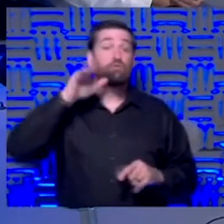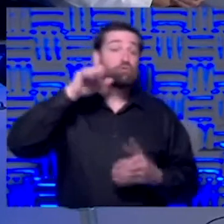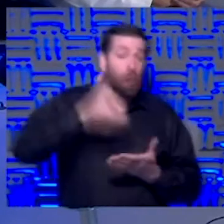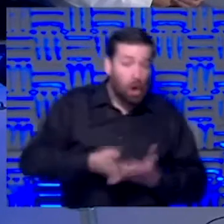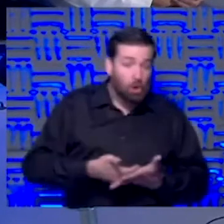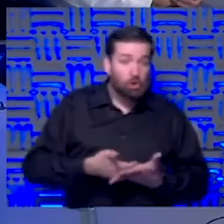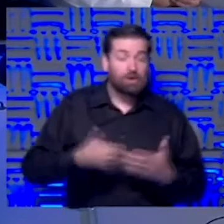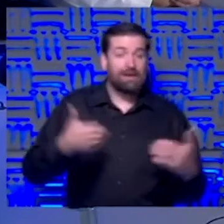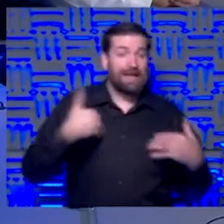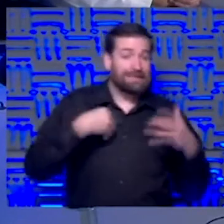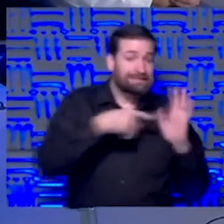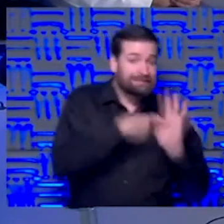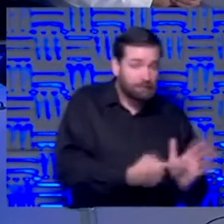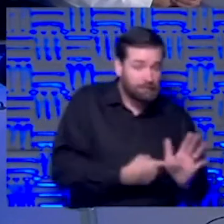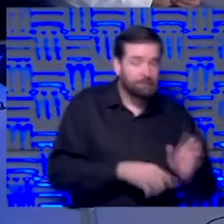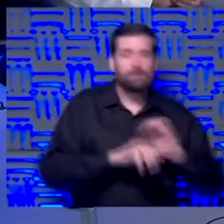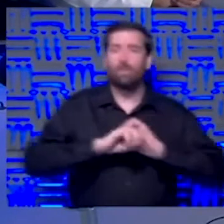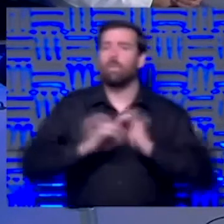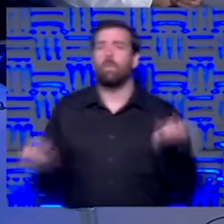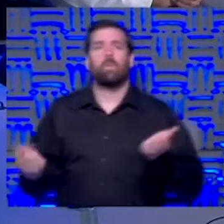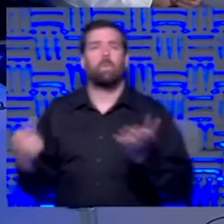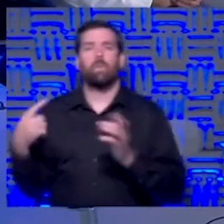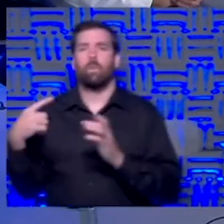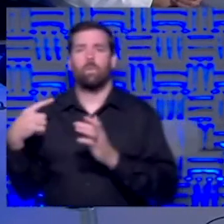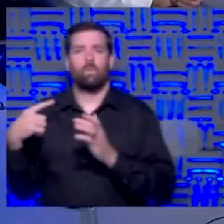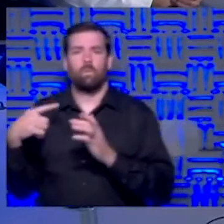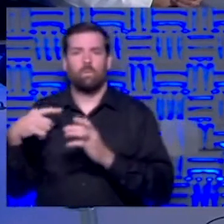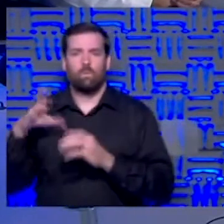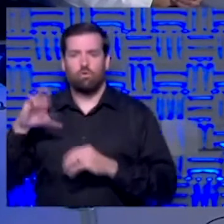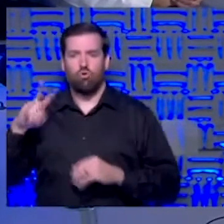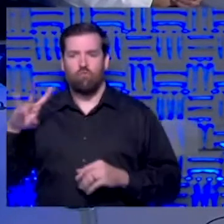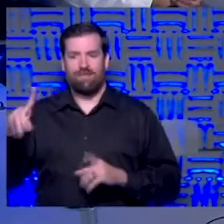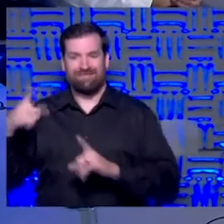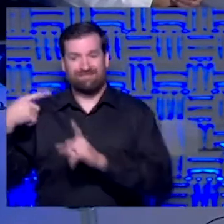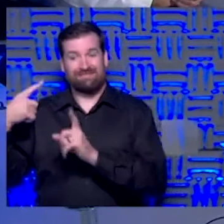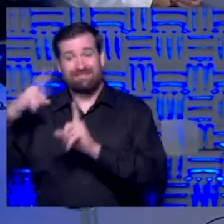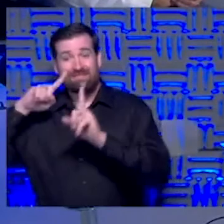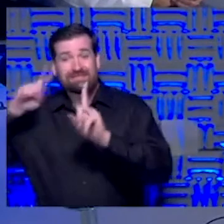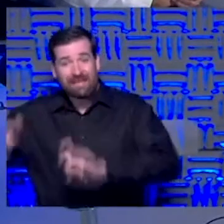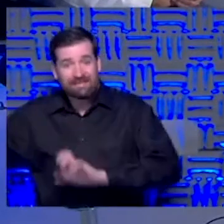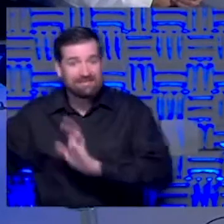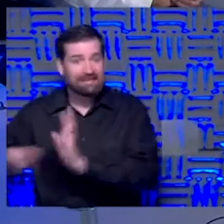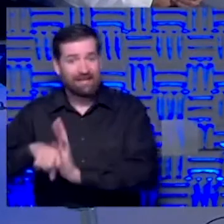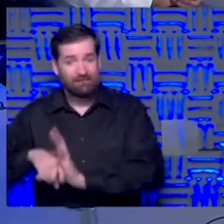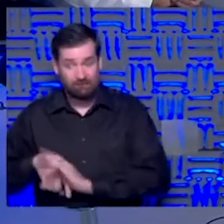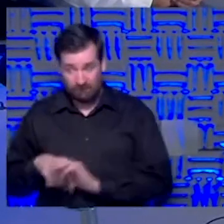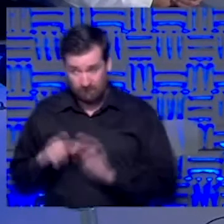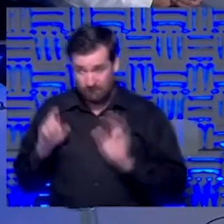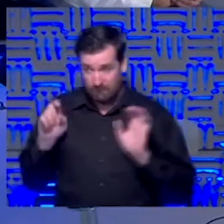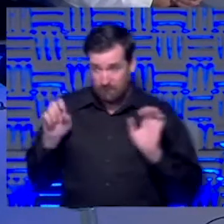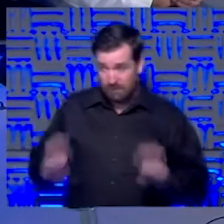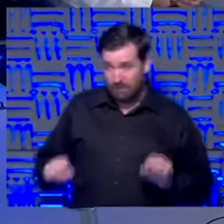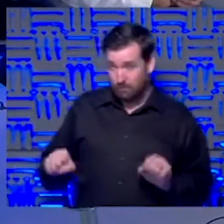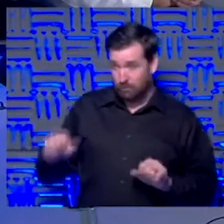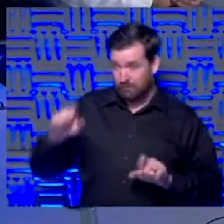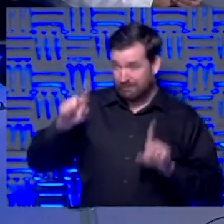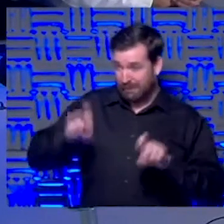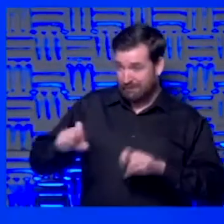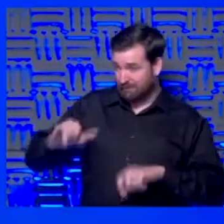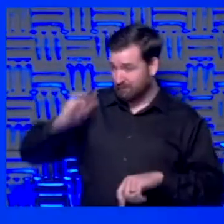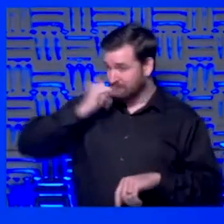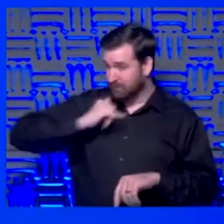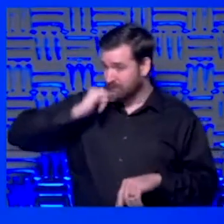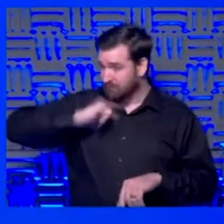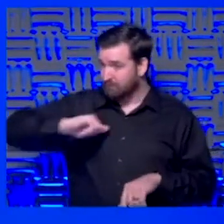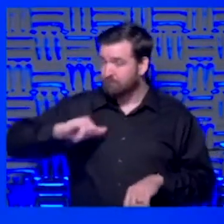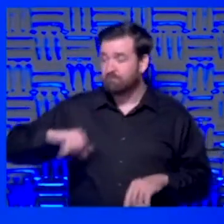and tested negative. How can that be? Is there a possibility that one of the tests was incorrect? Dr. Hawkinson?